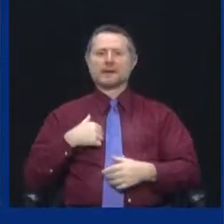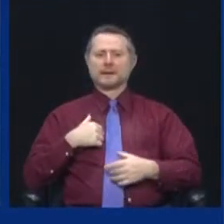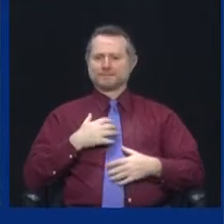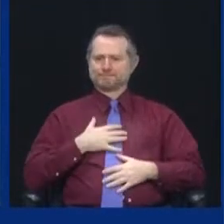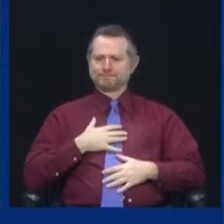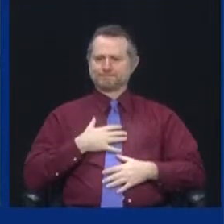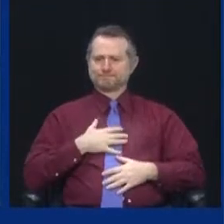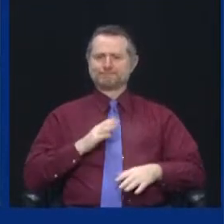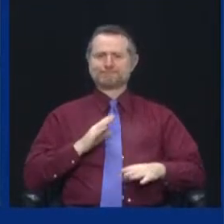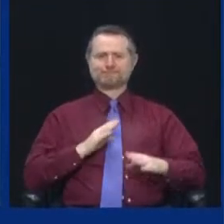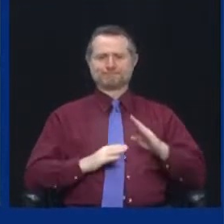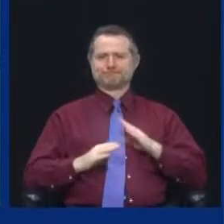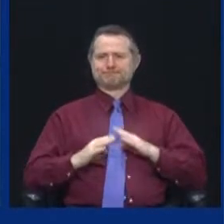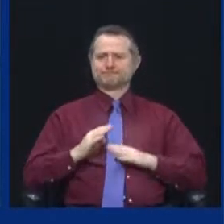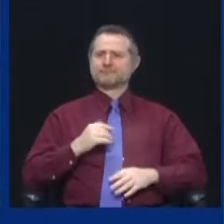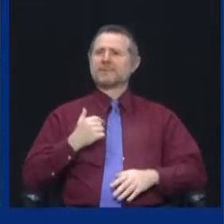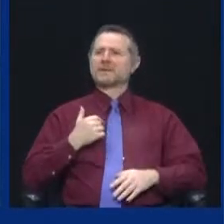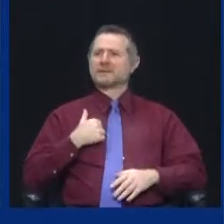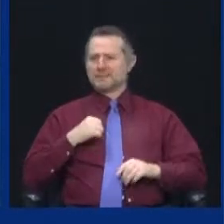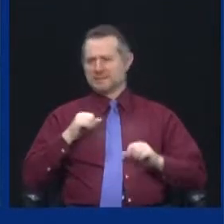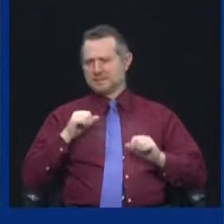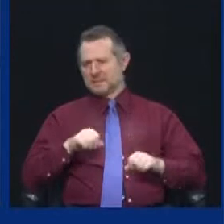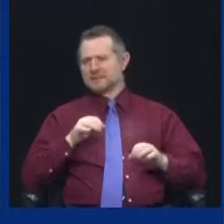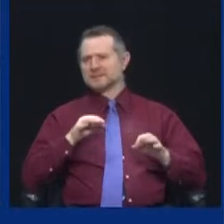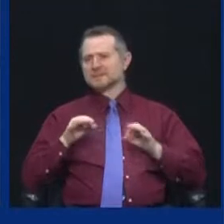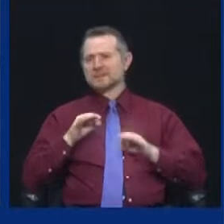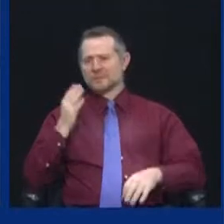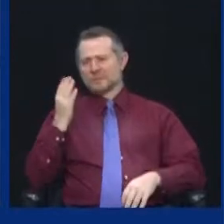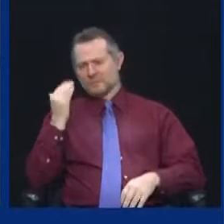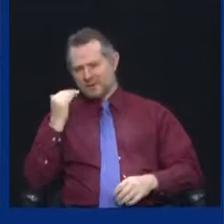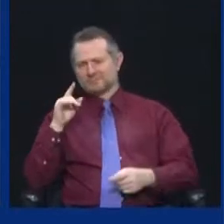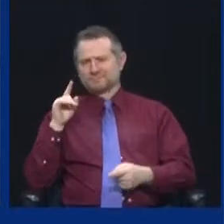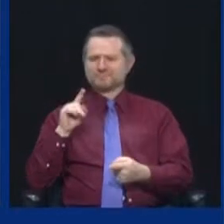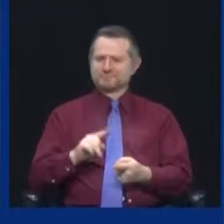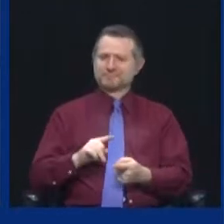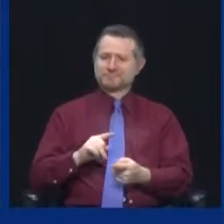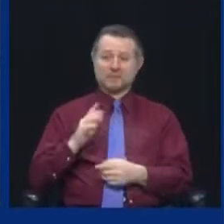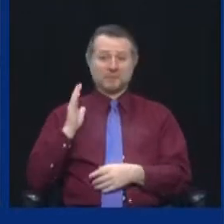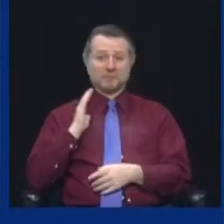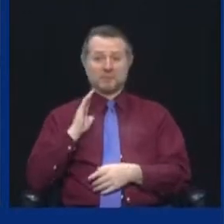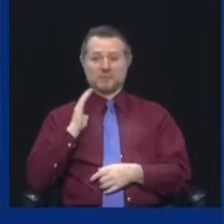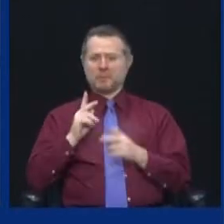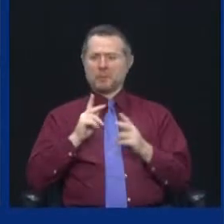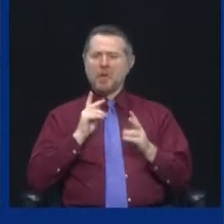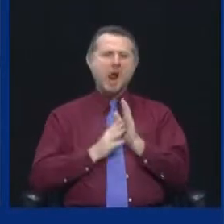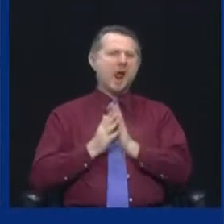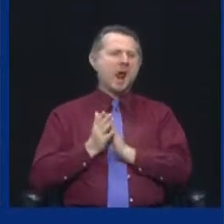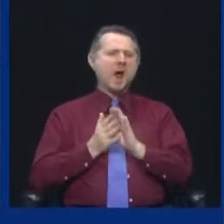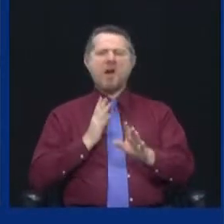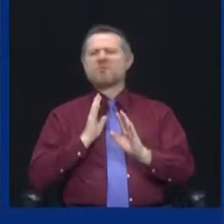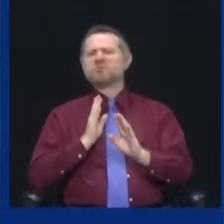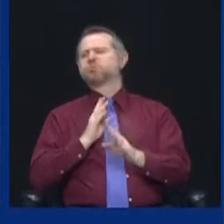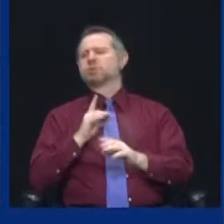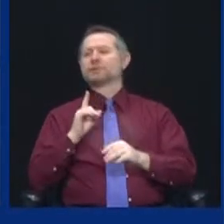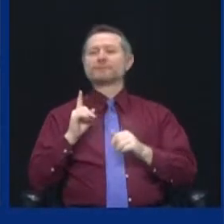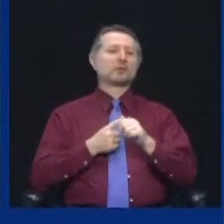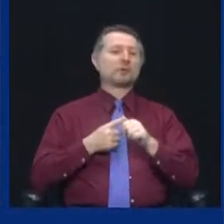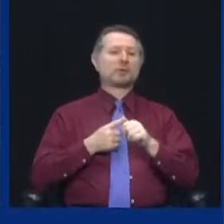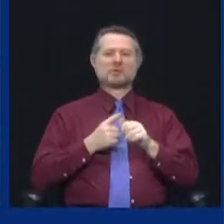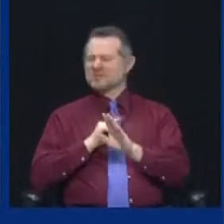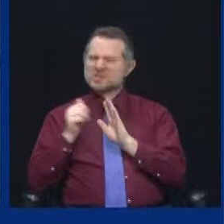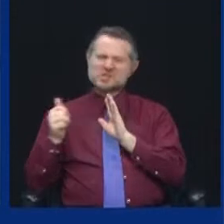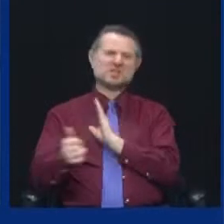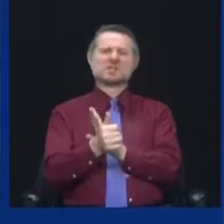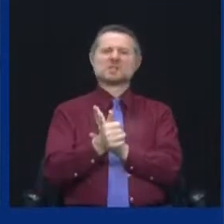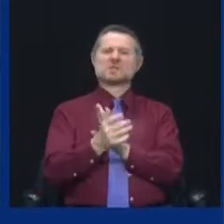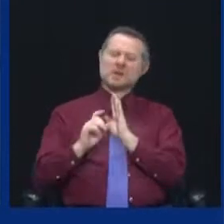partially explainable. People who were more eager to get a vaccine came in first, right? You had people who